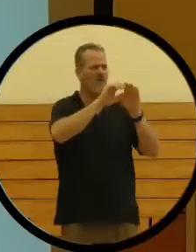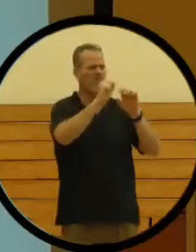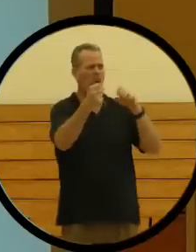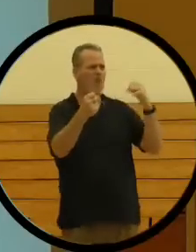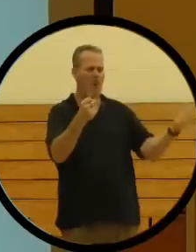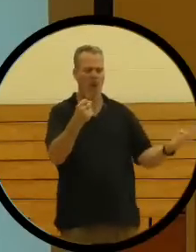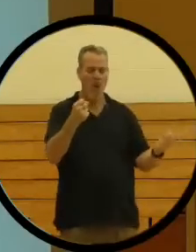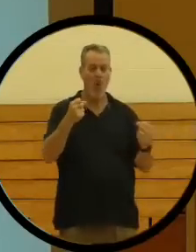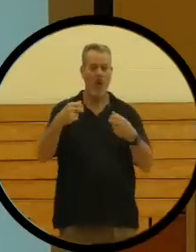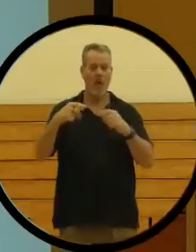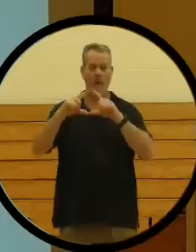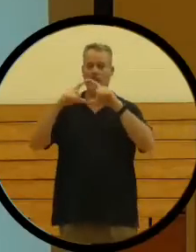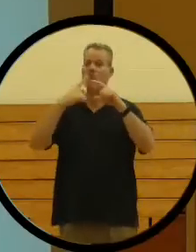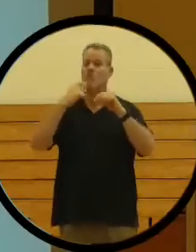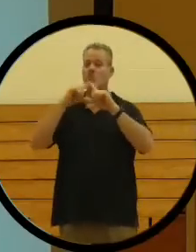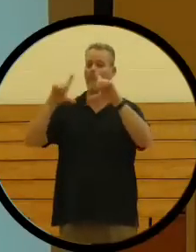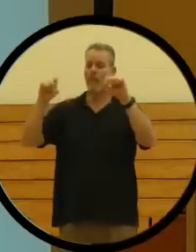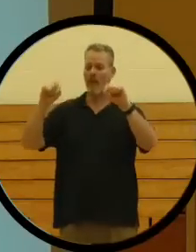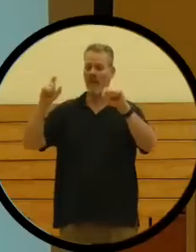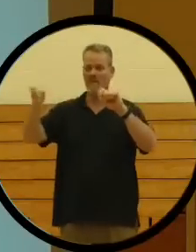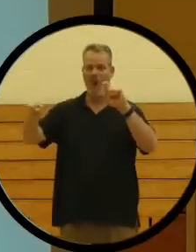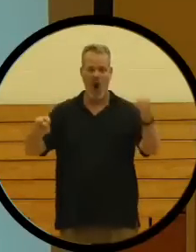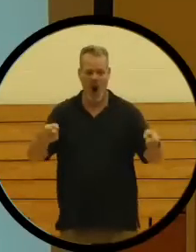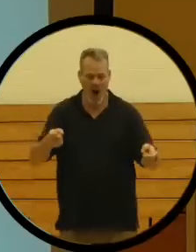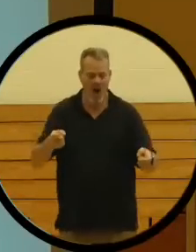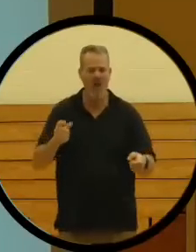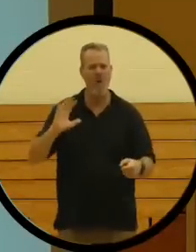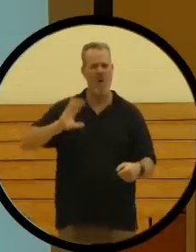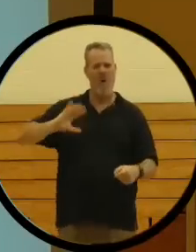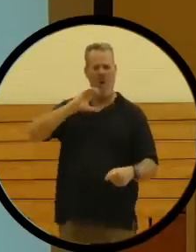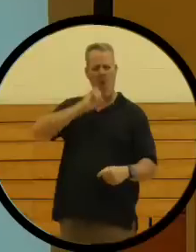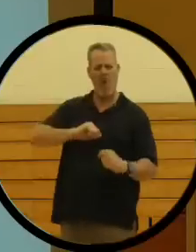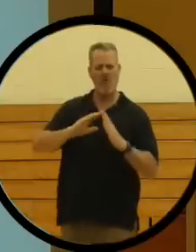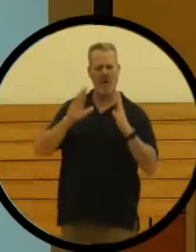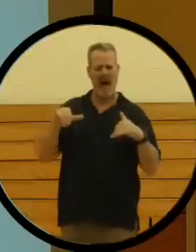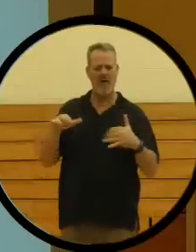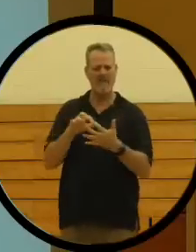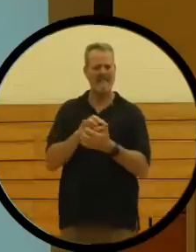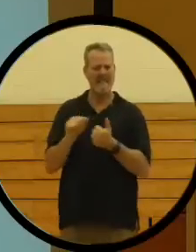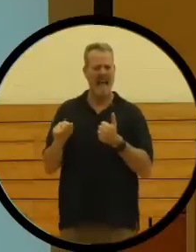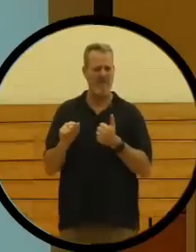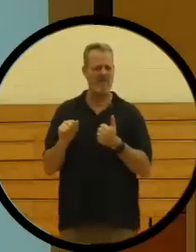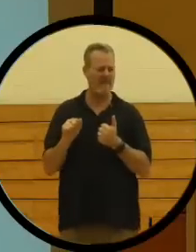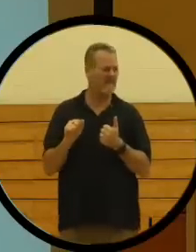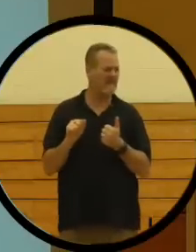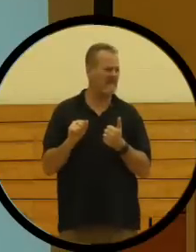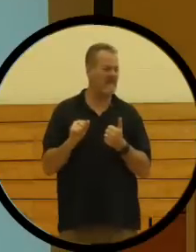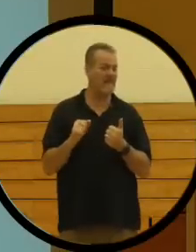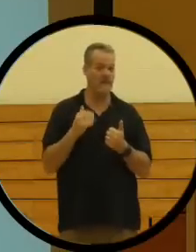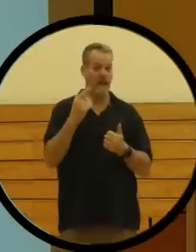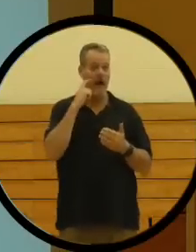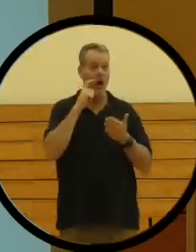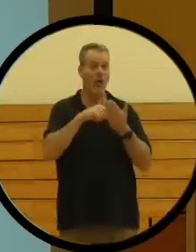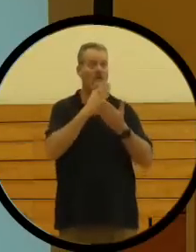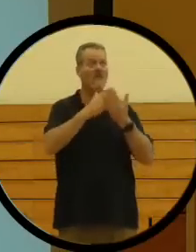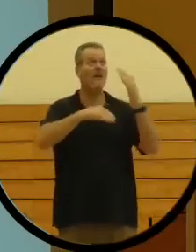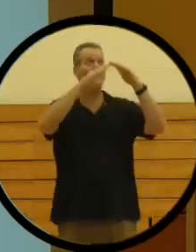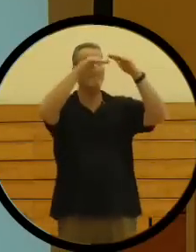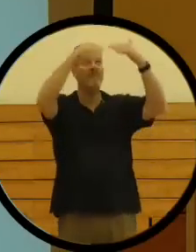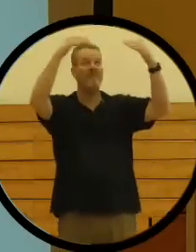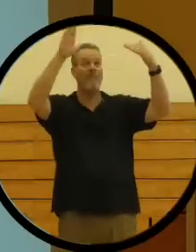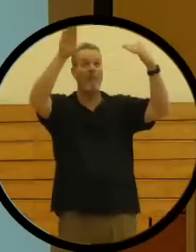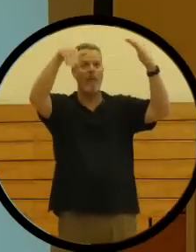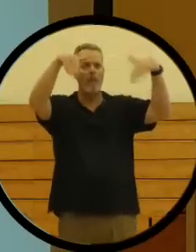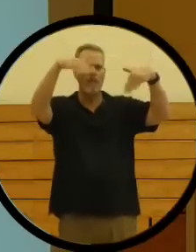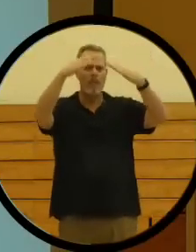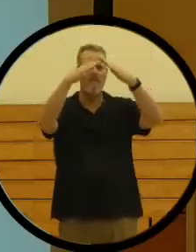walls, bricks can fall off things, you know, older houses can get damaged, and I hear that some ceiling tiles fell out of